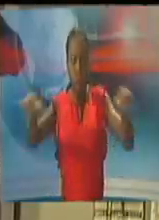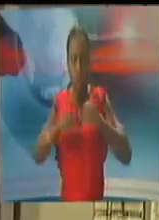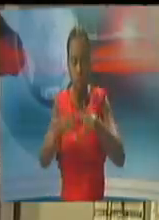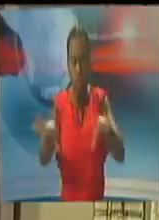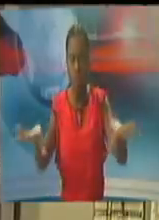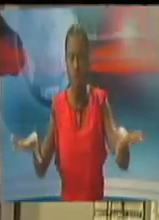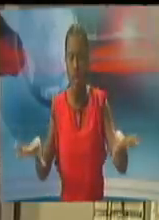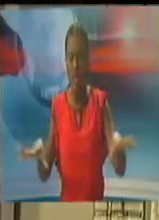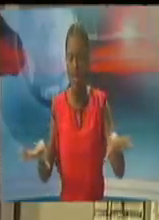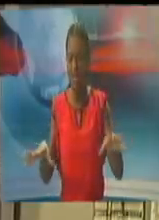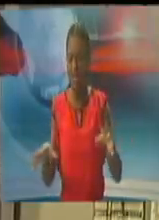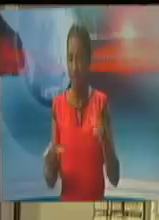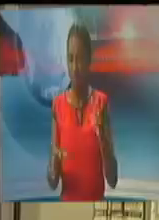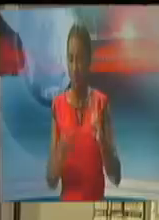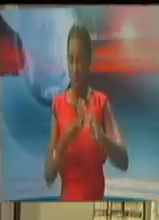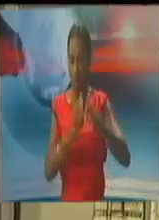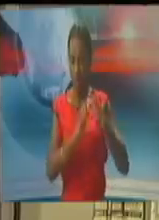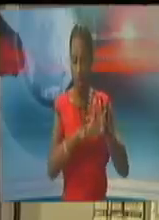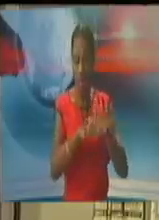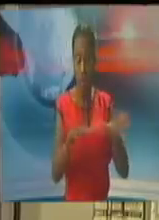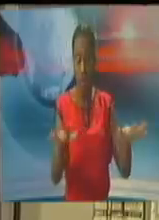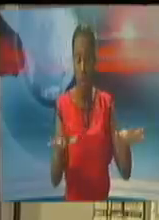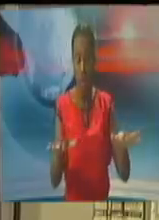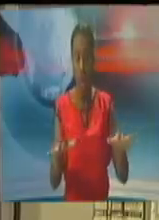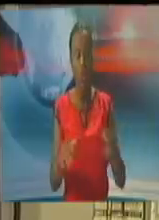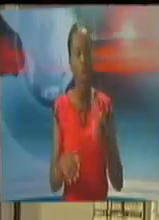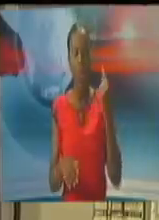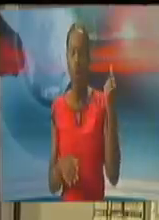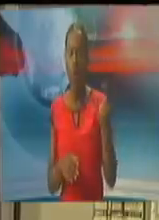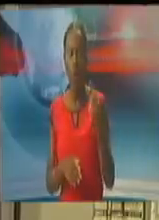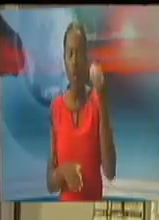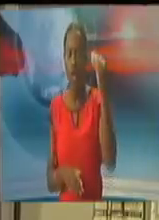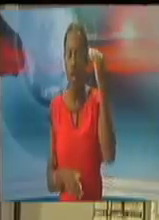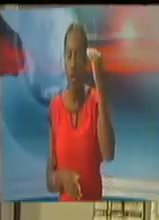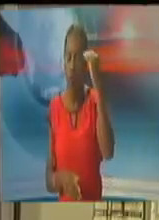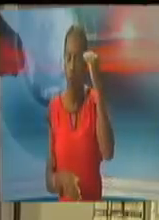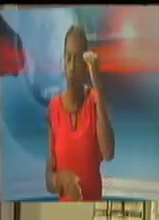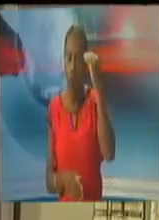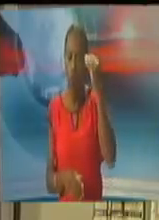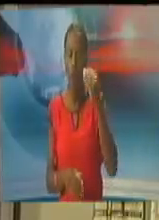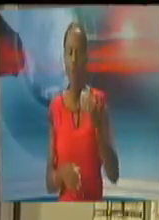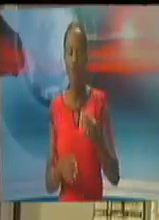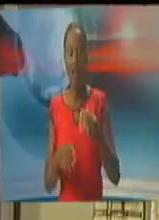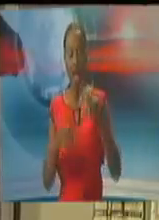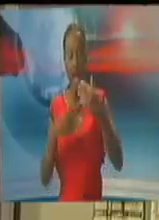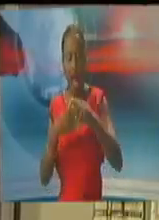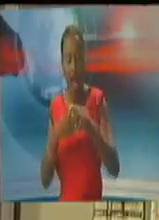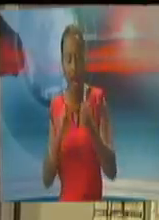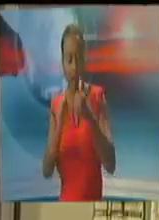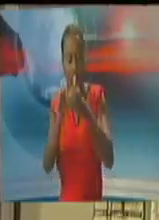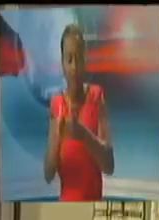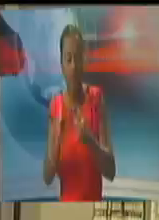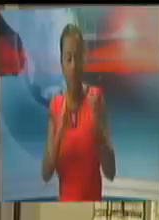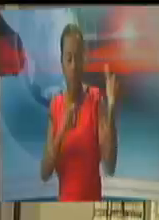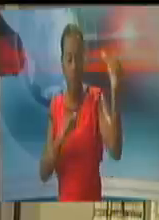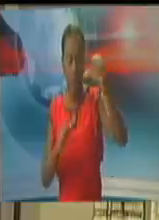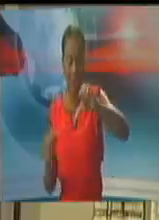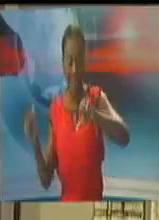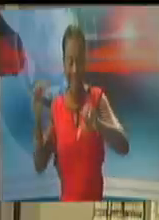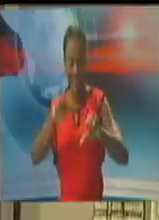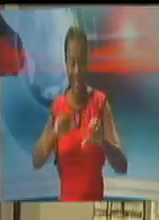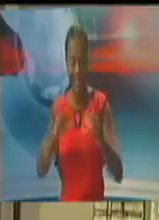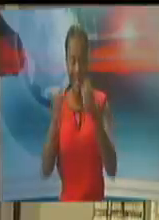witnessing community spread, that will only be determined by the science and the information coming out